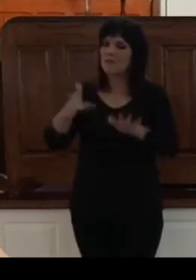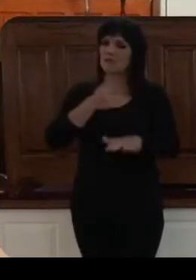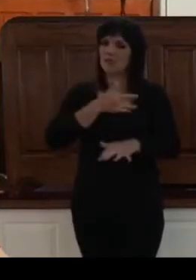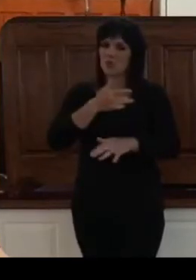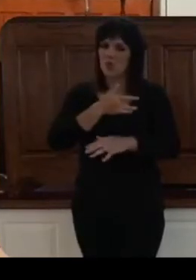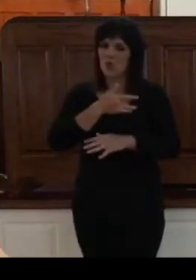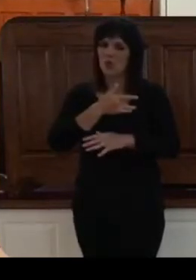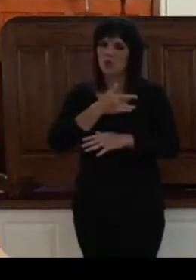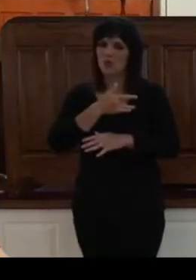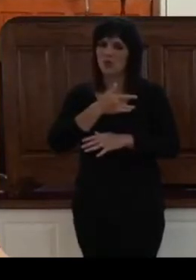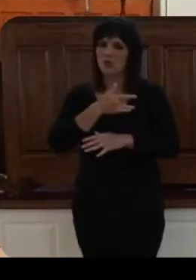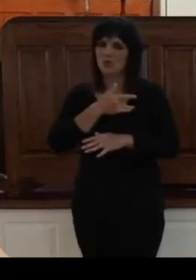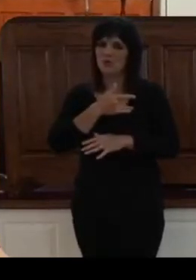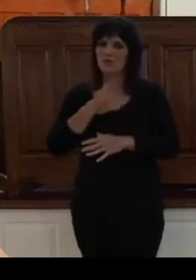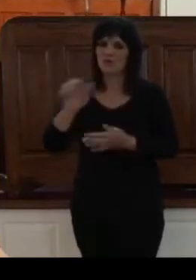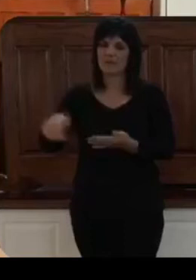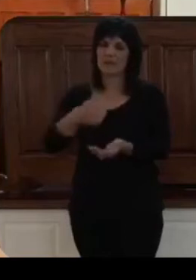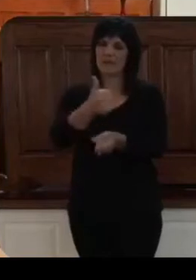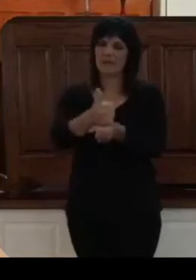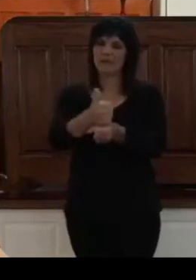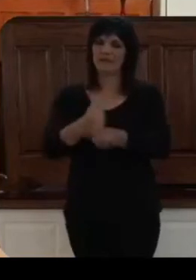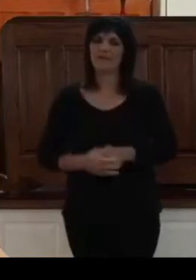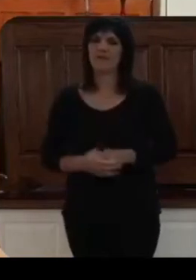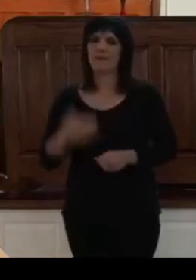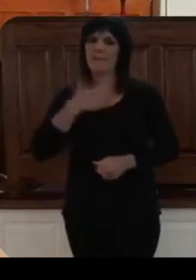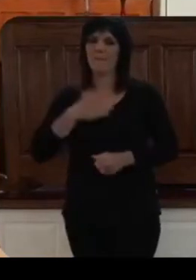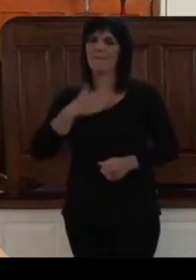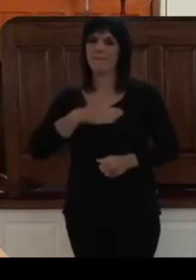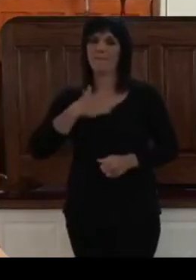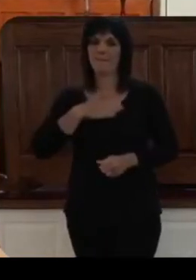speak through it. In Jesus' precious name, amen. Please be seated.